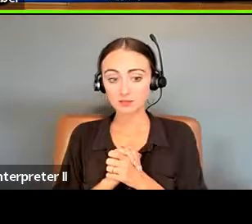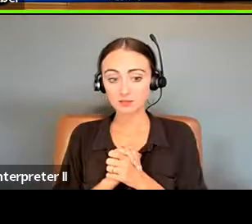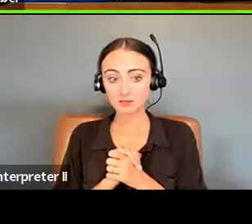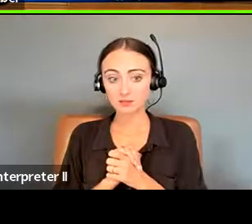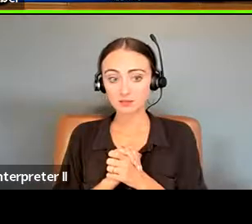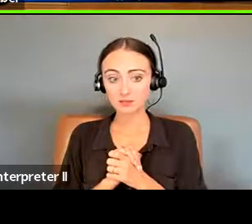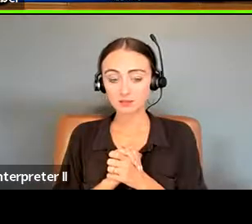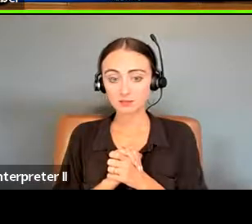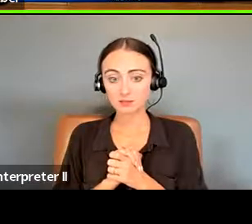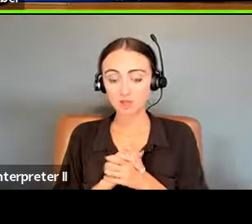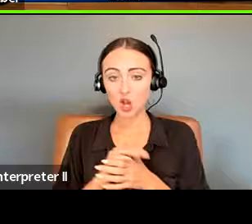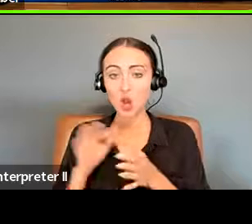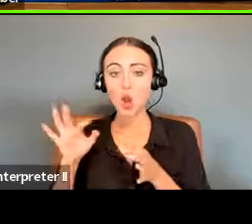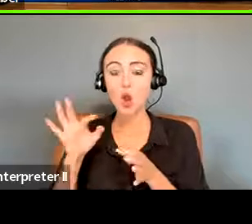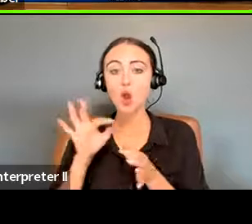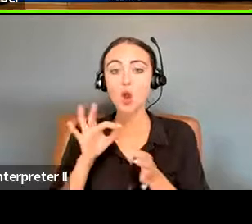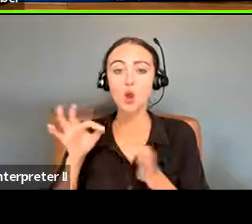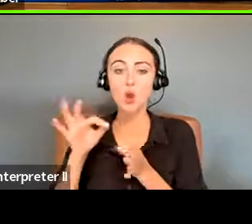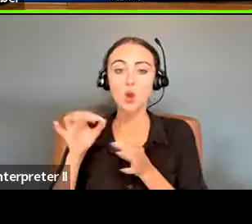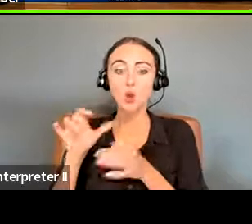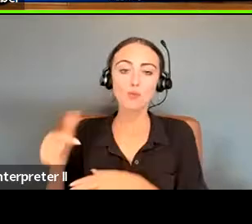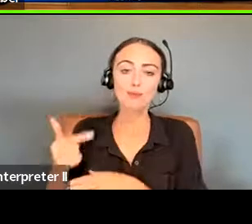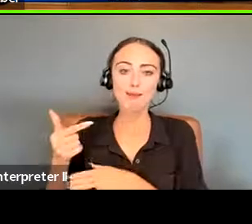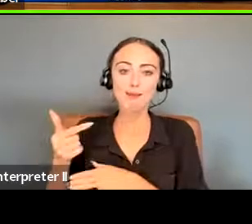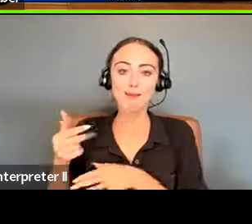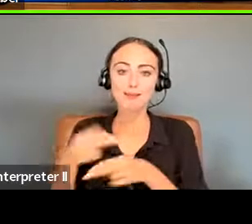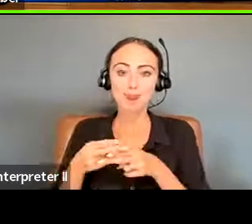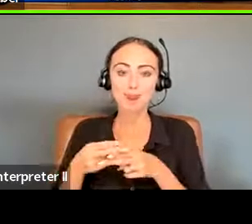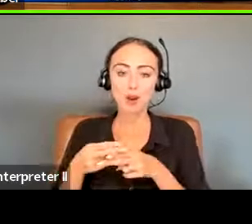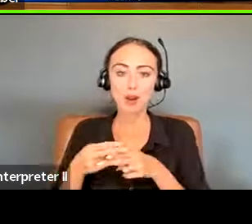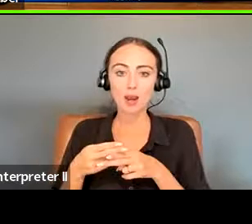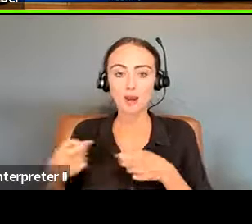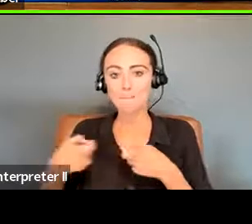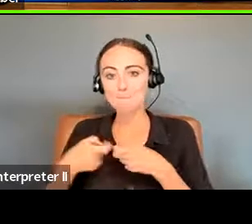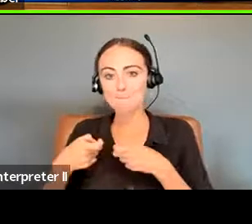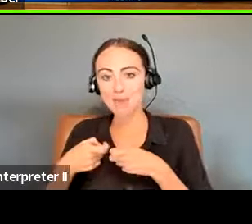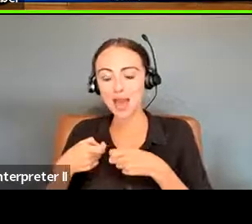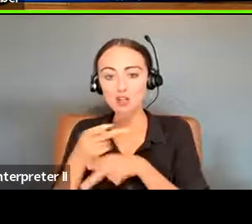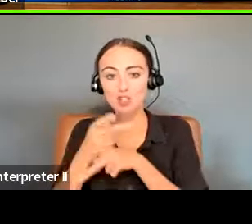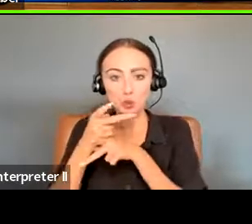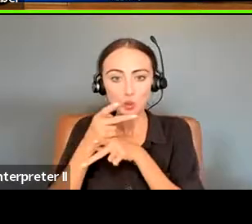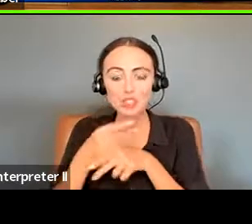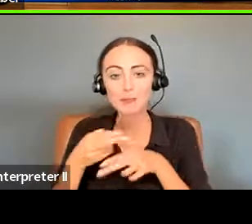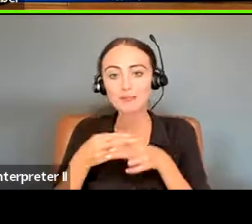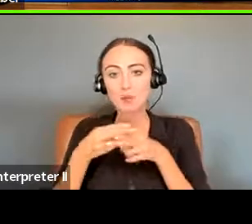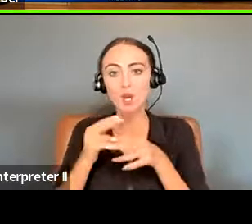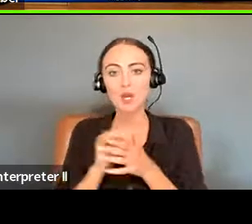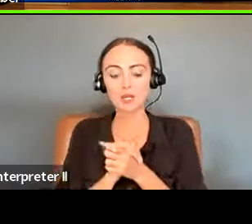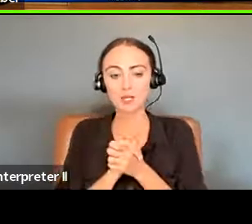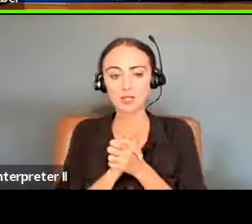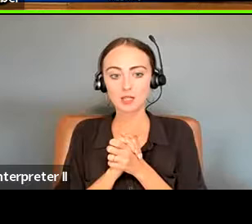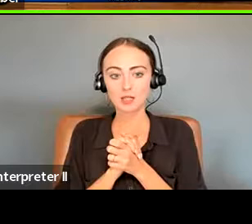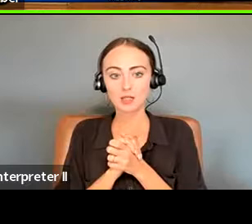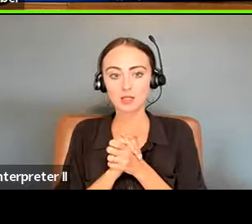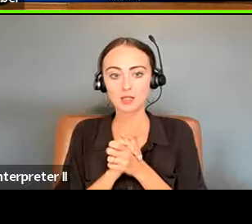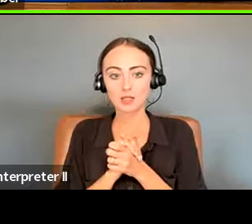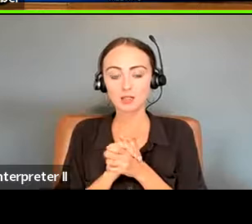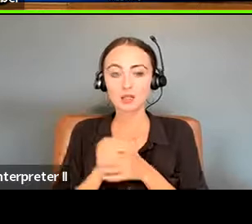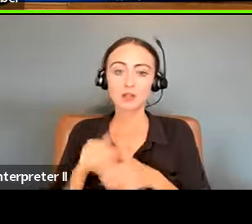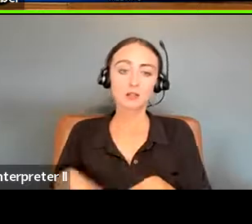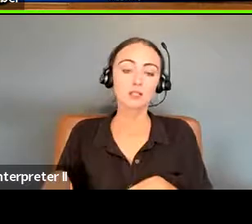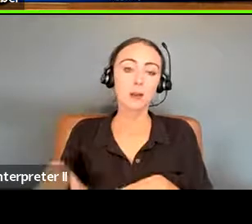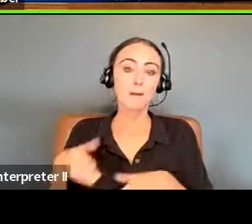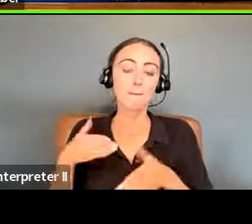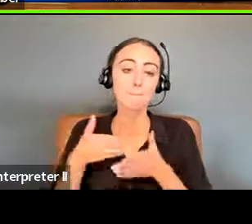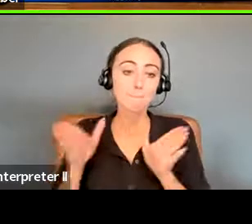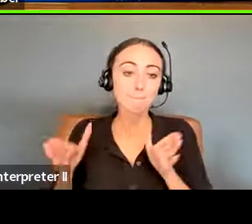That would be the ghost gun clarification temporary, the battery stewardship program temporary, the post-public health